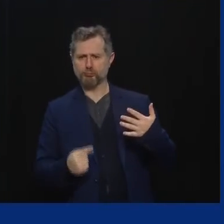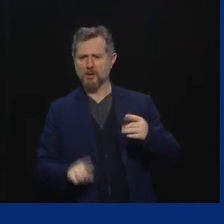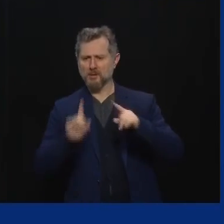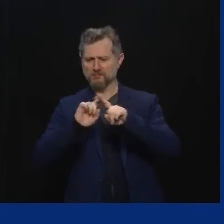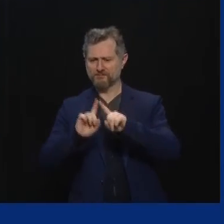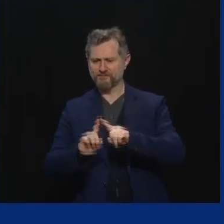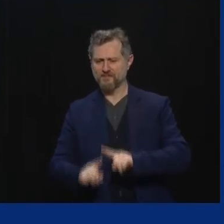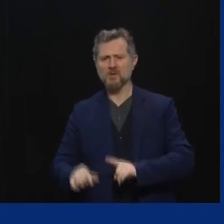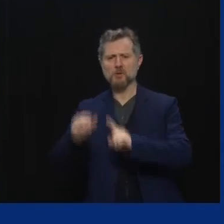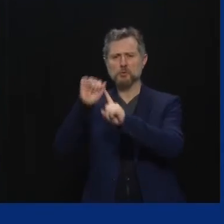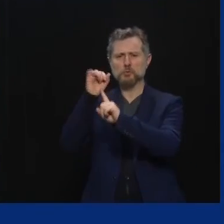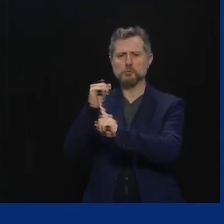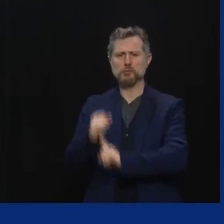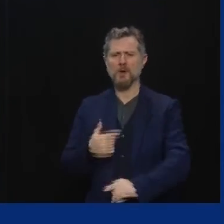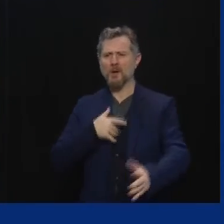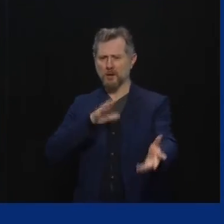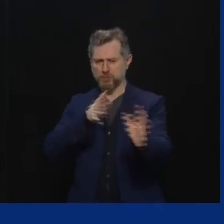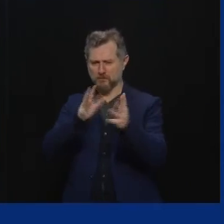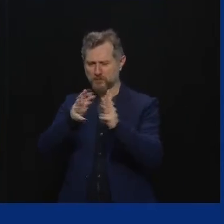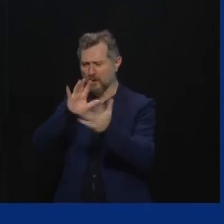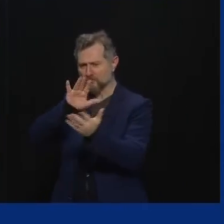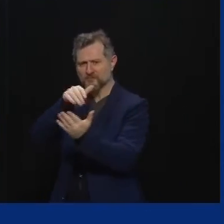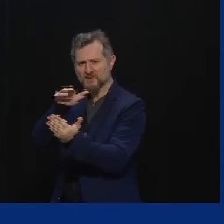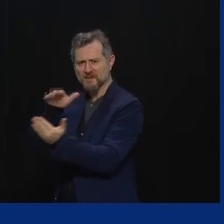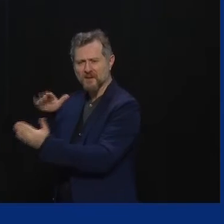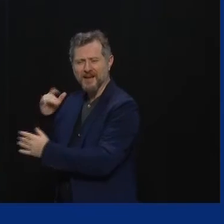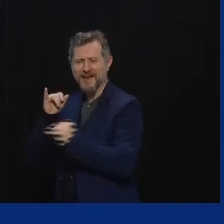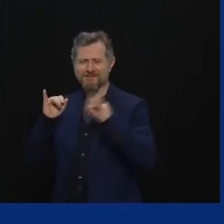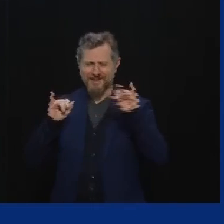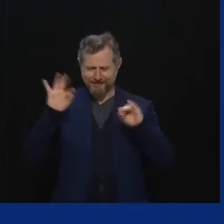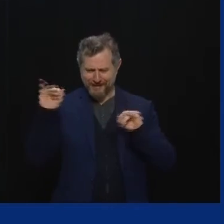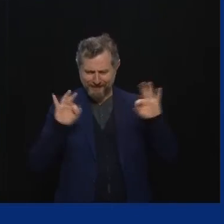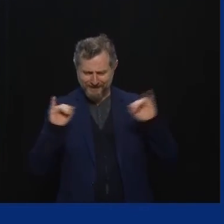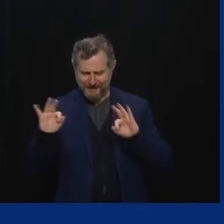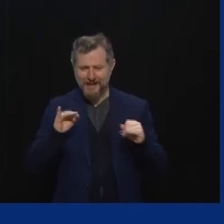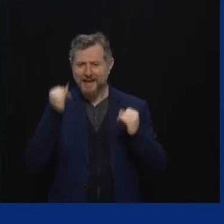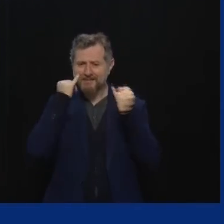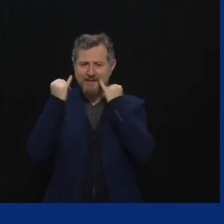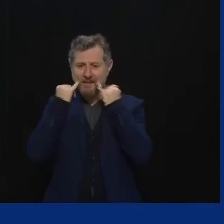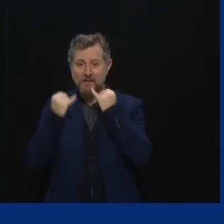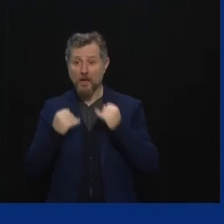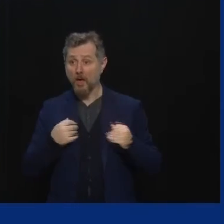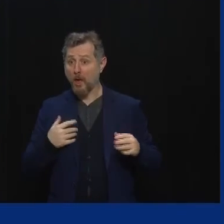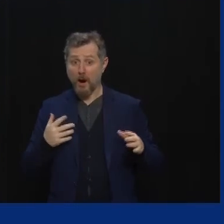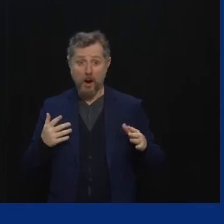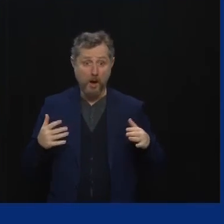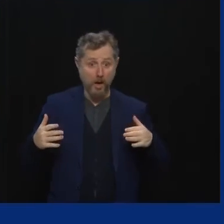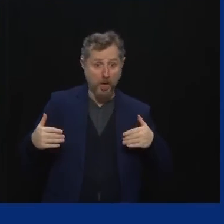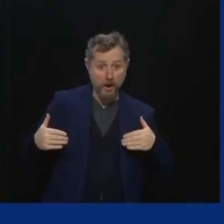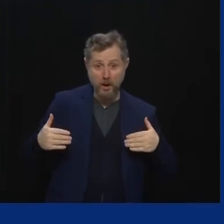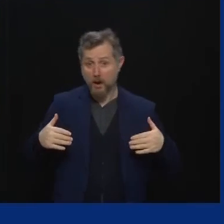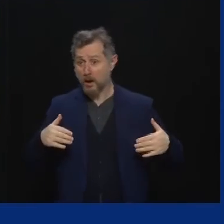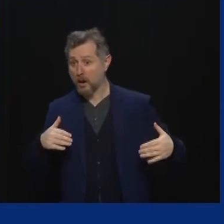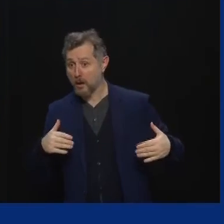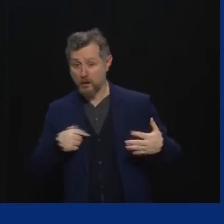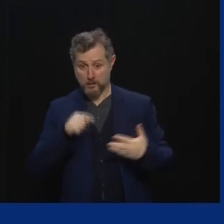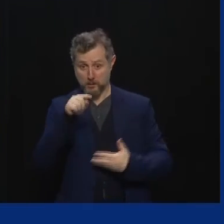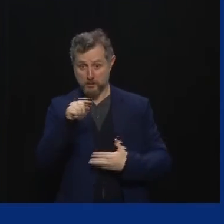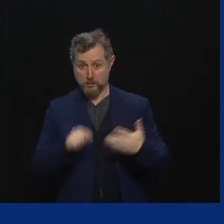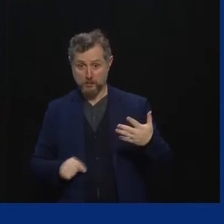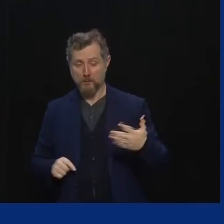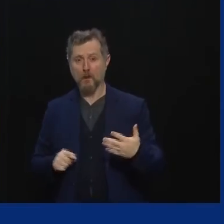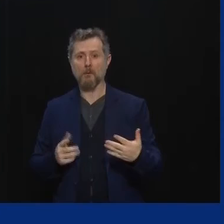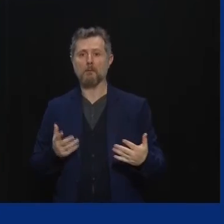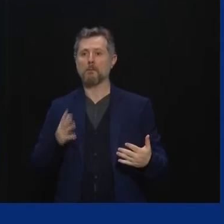address the situation should it be resolved, and we're not there yet, or determined, we're not there yet, that different